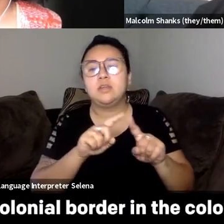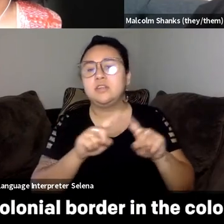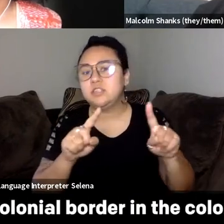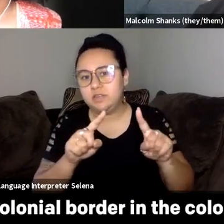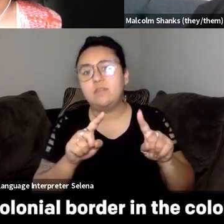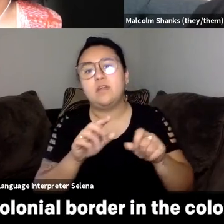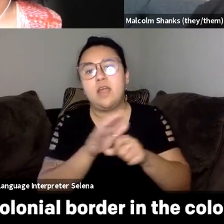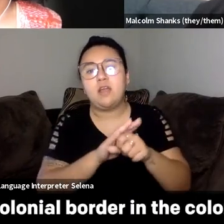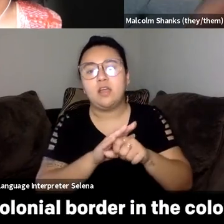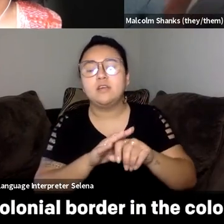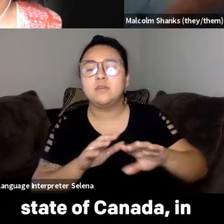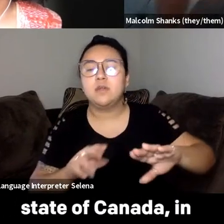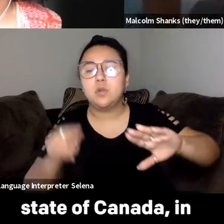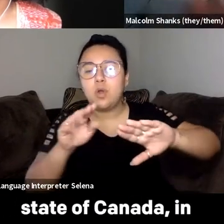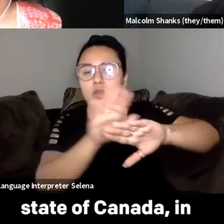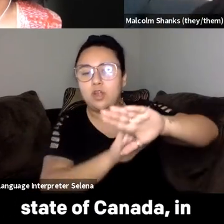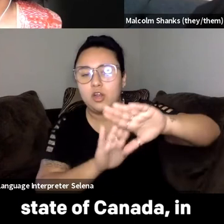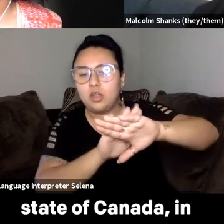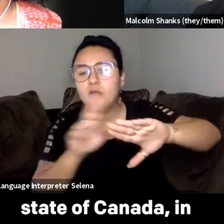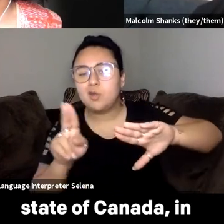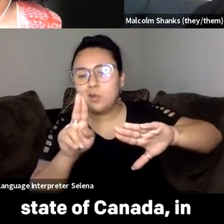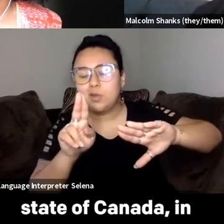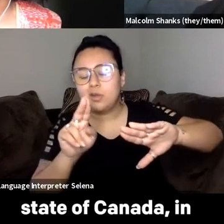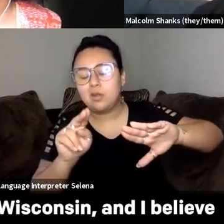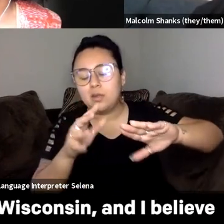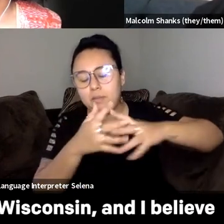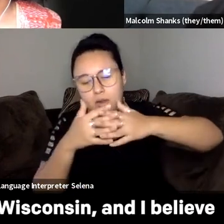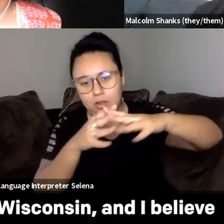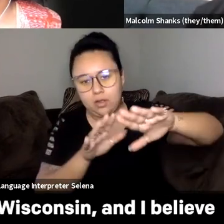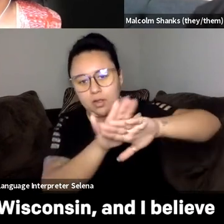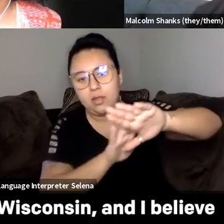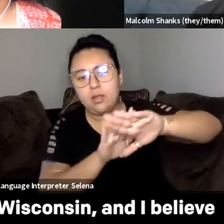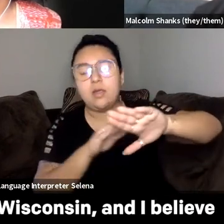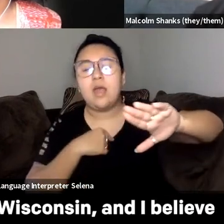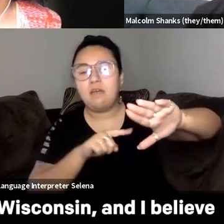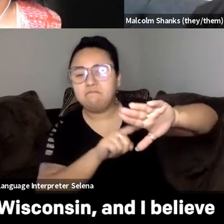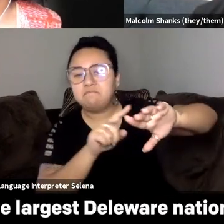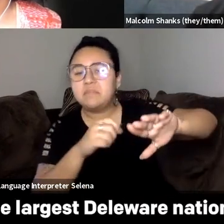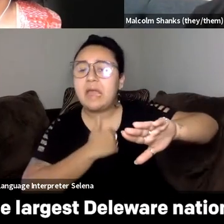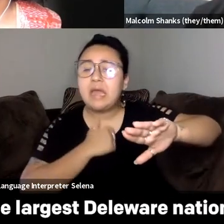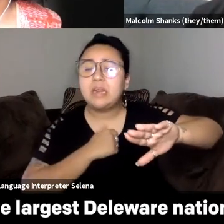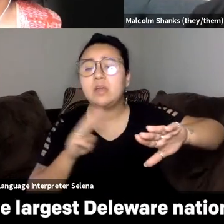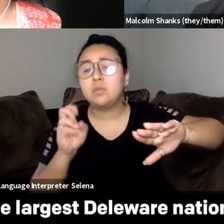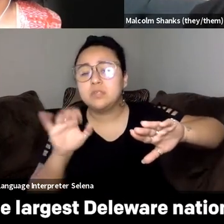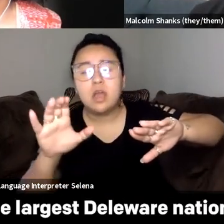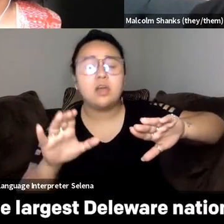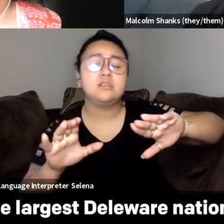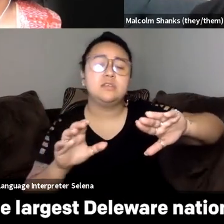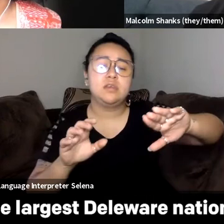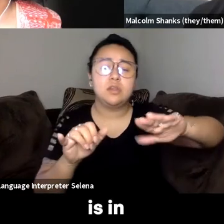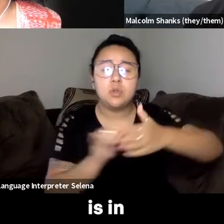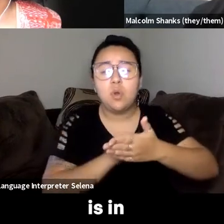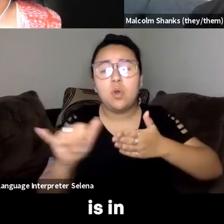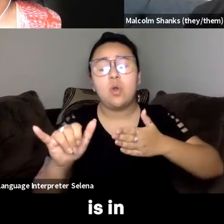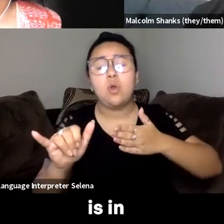Canada, across the colonial border, in the colonial state of Canada, in Wisconsin, and I believe the